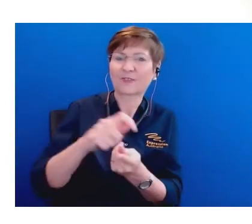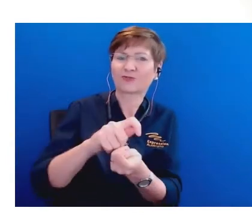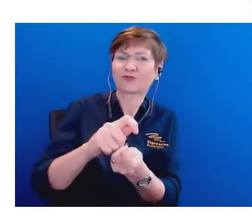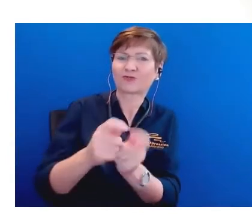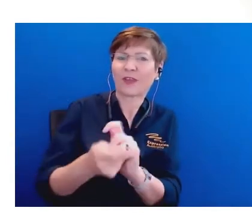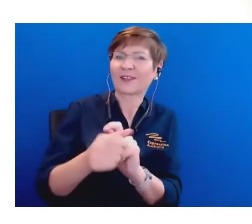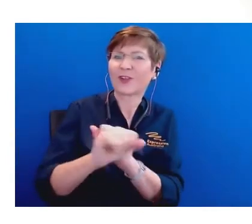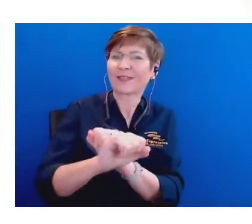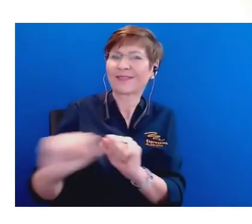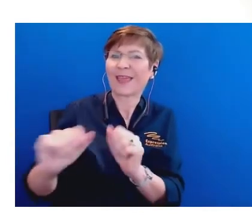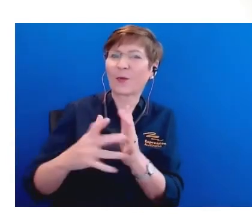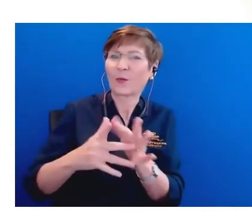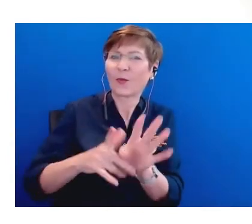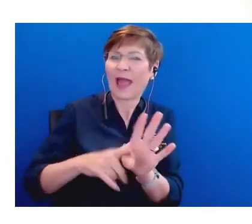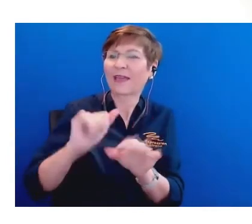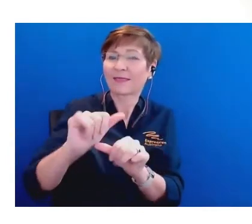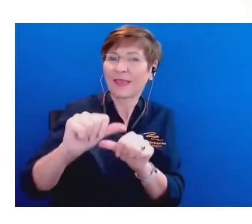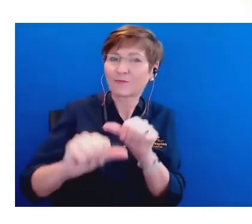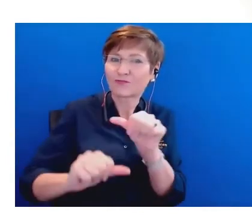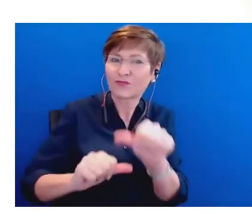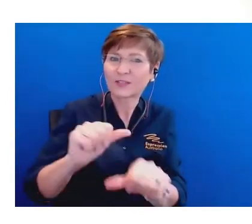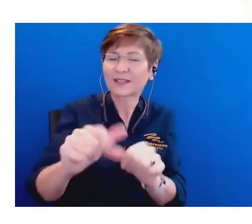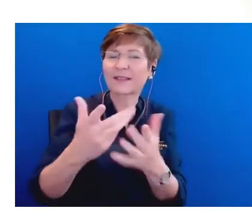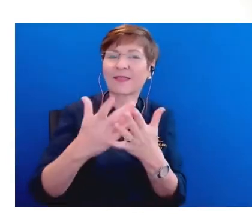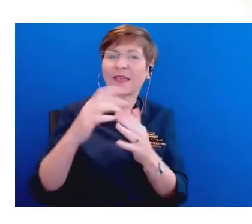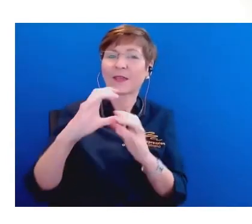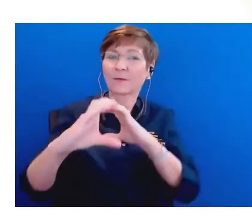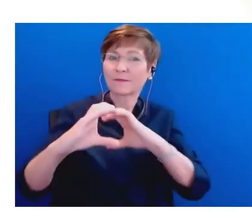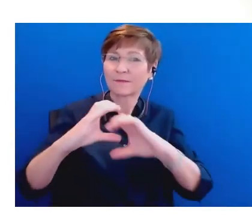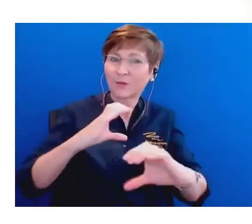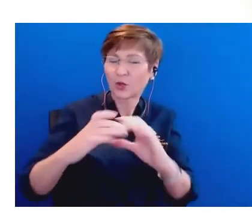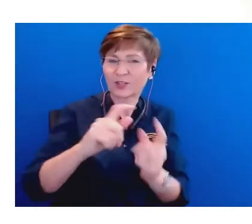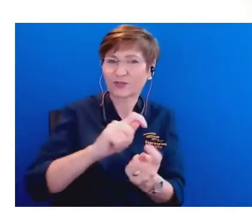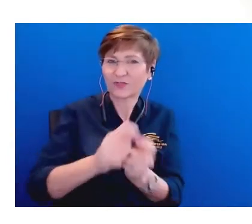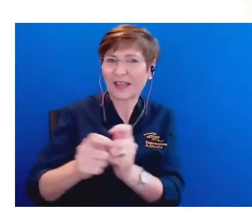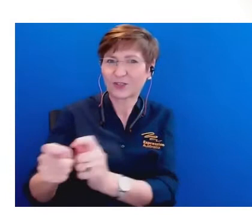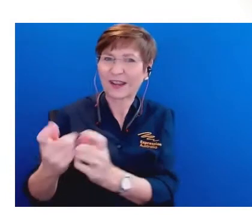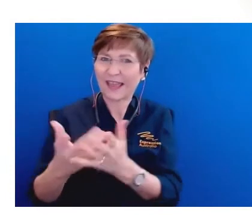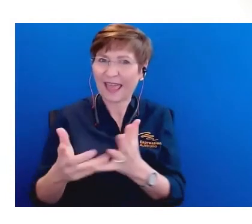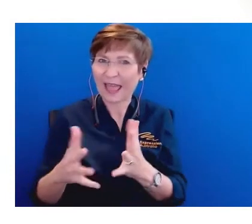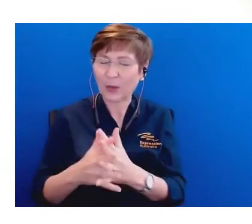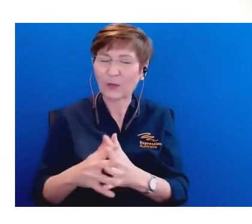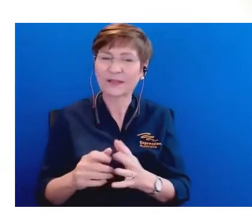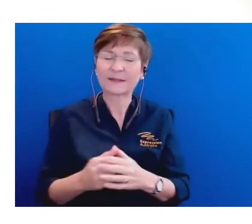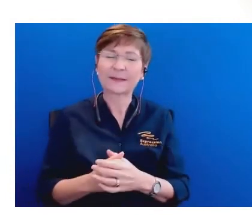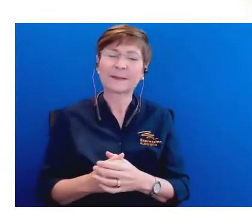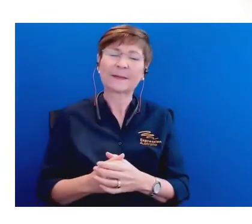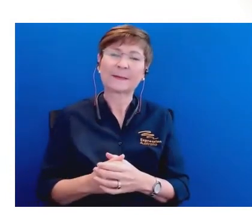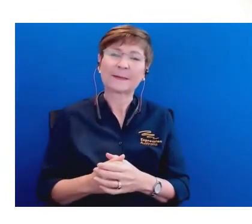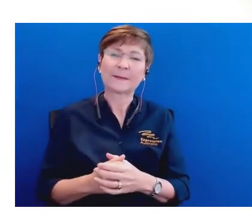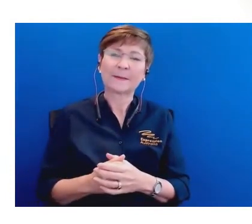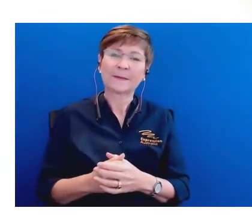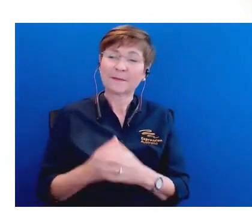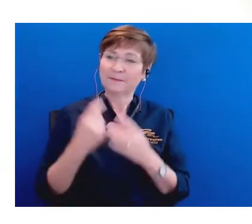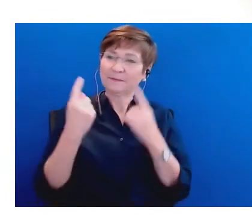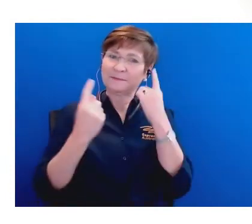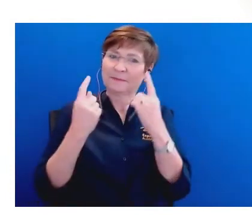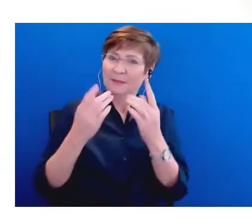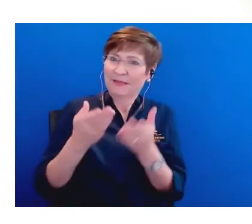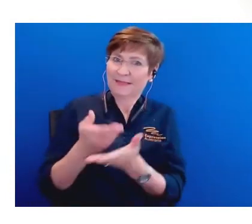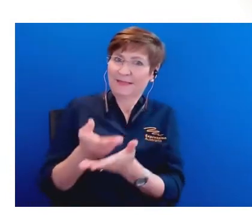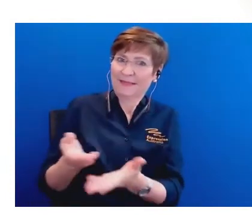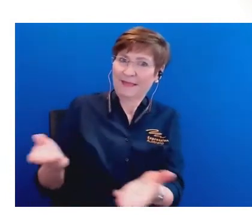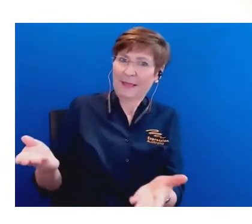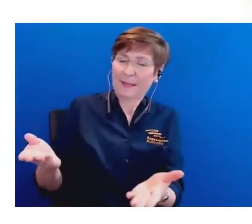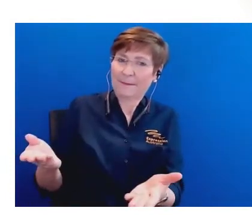approaches, their processes, and their communication. And this focus on the role of retailers took us into